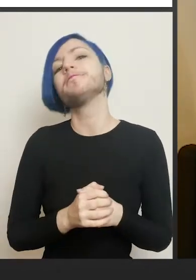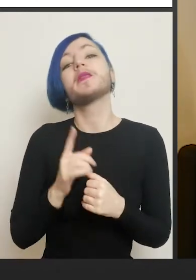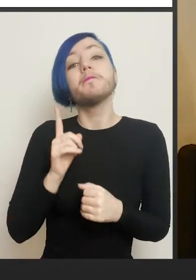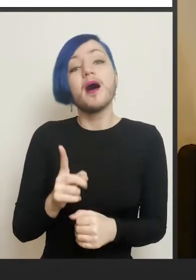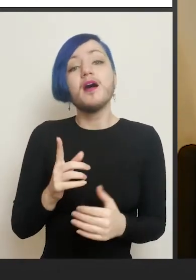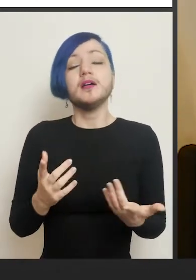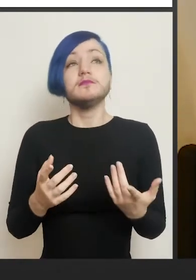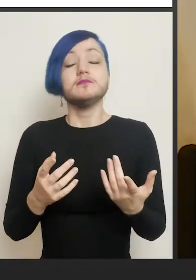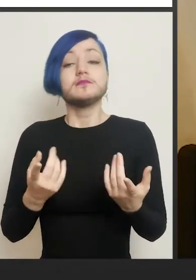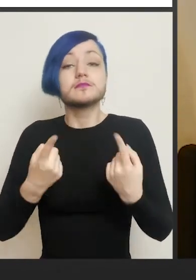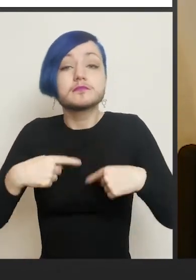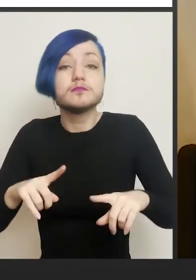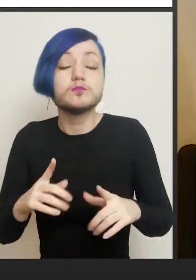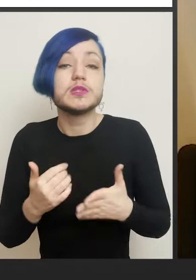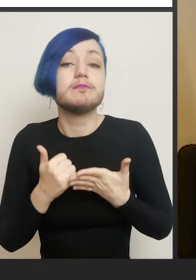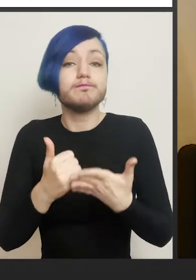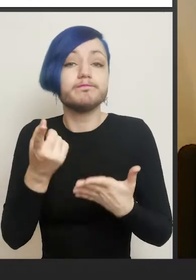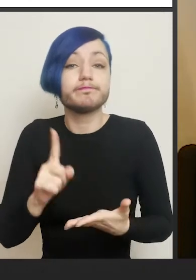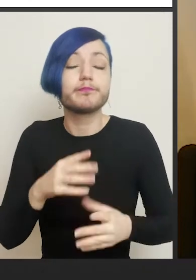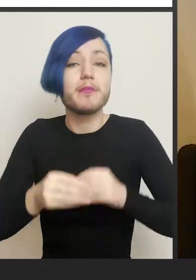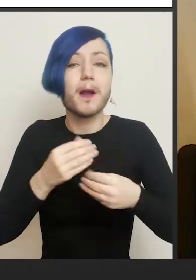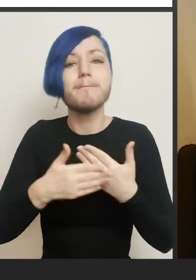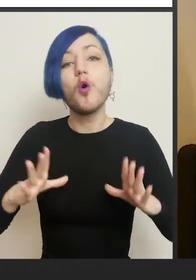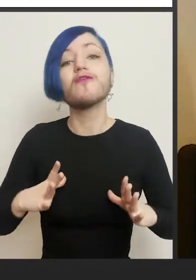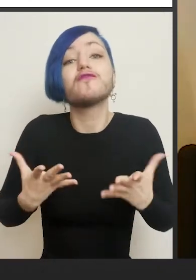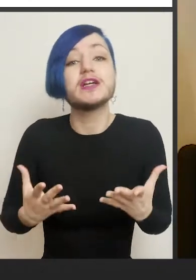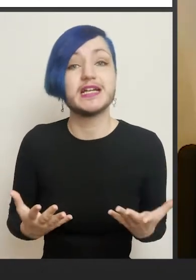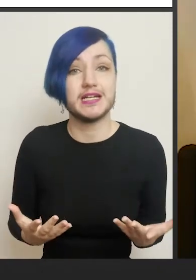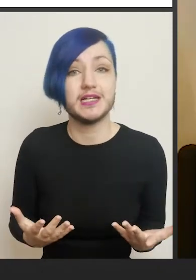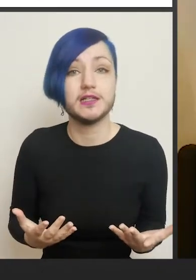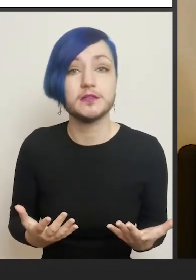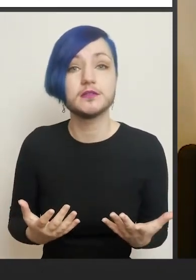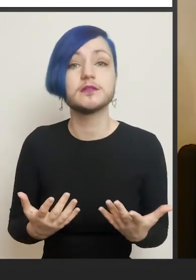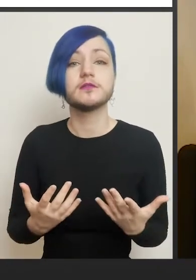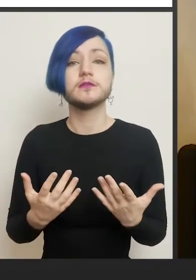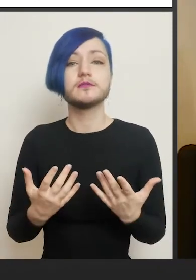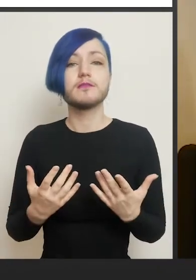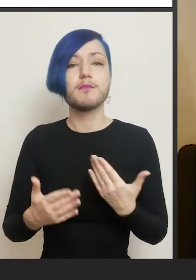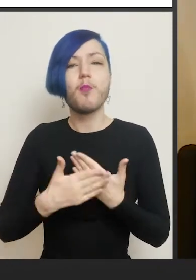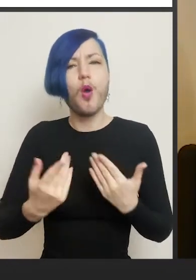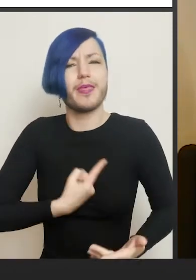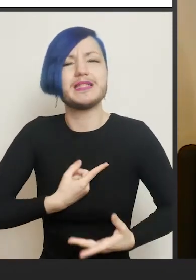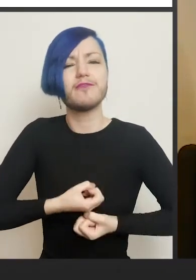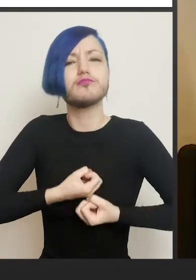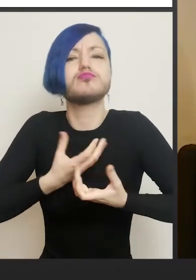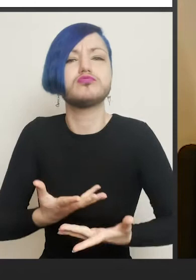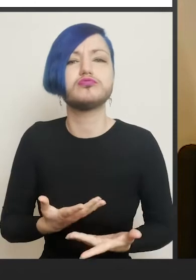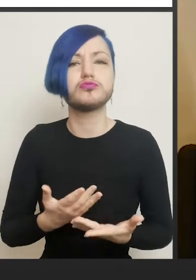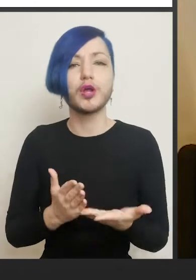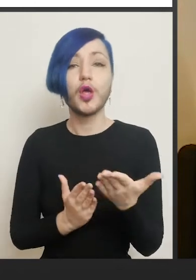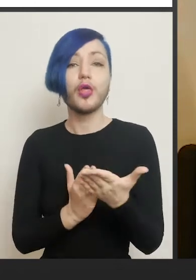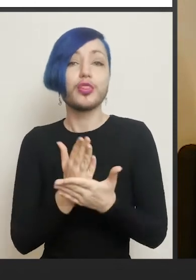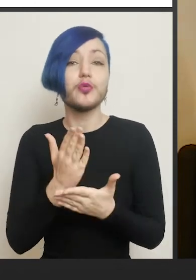if we can help people to become freer versions of themselves,